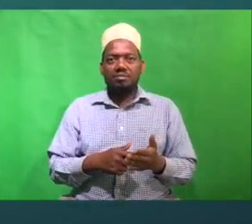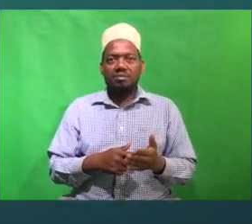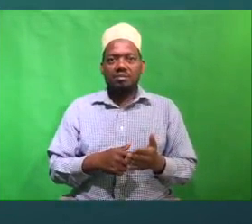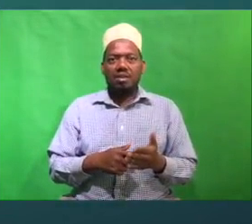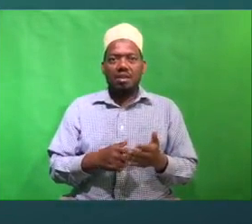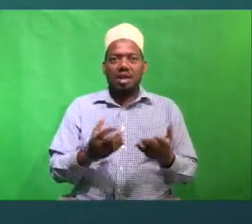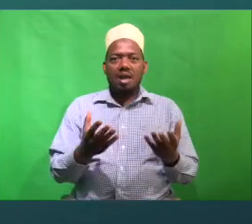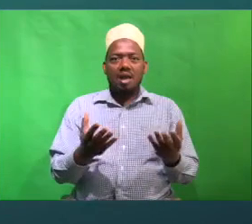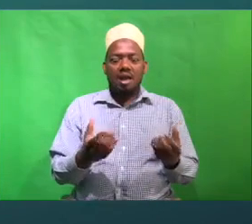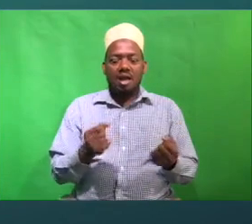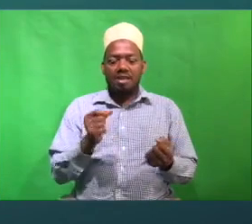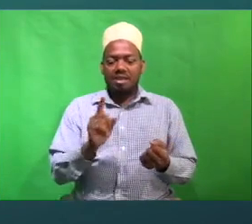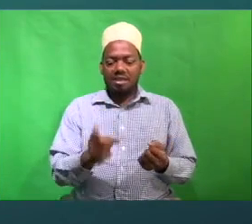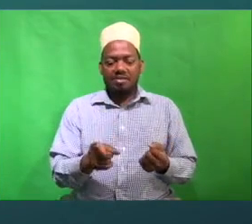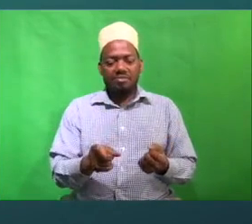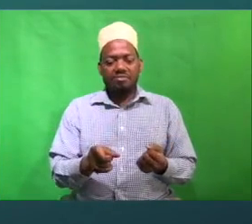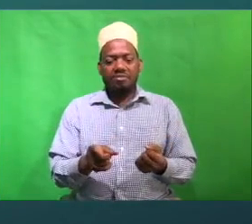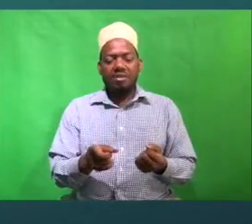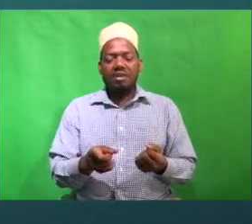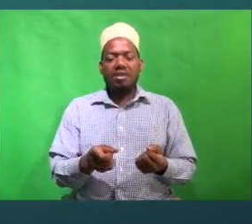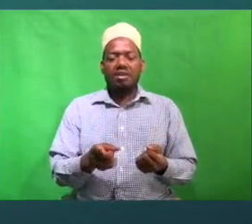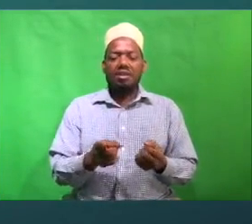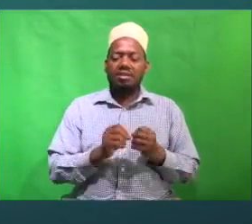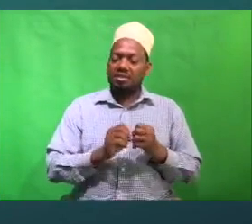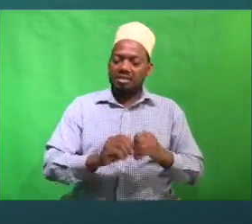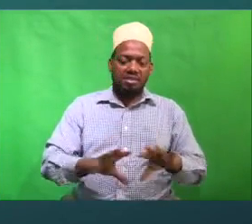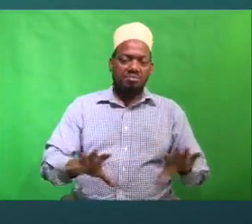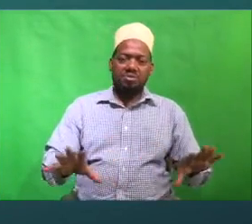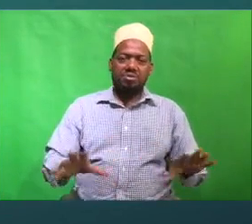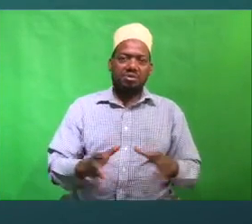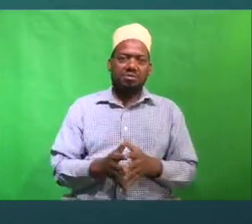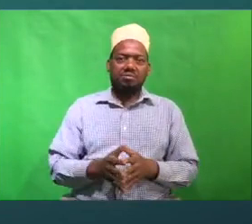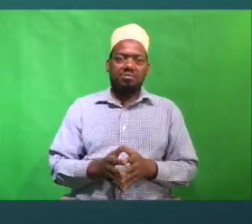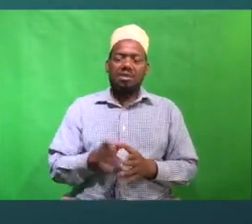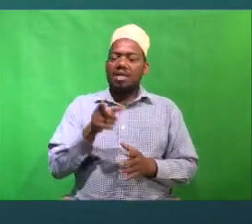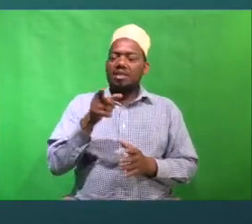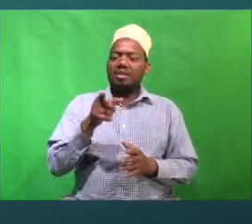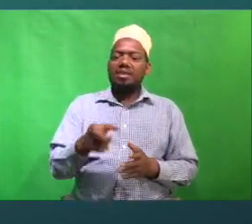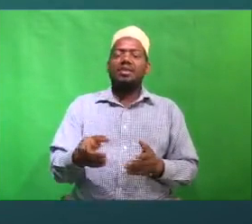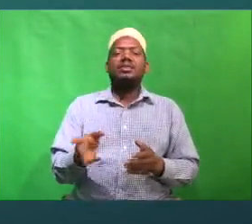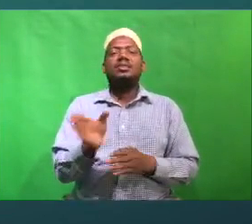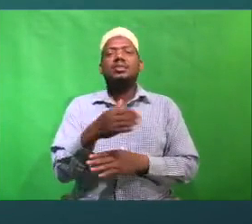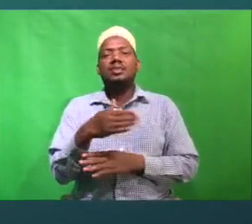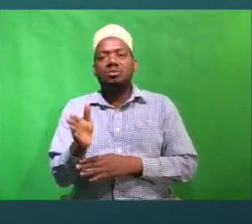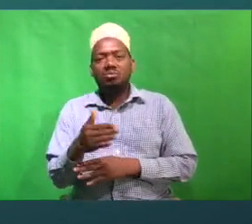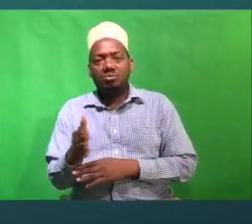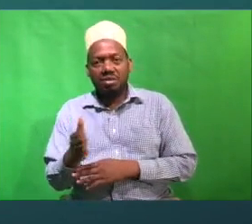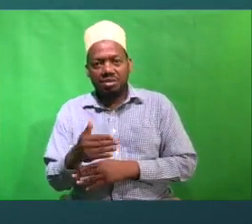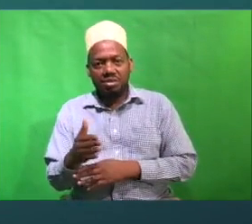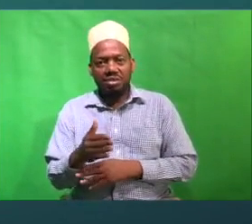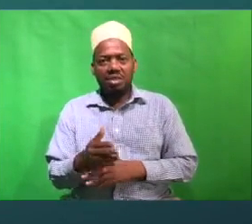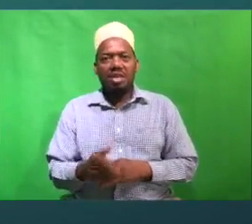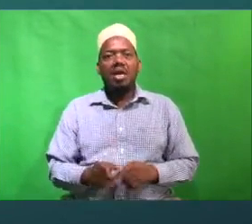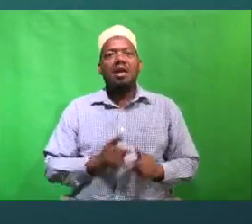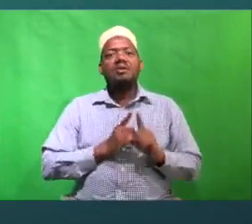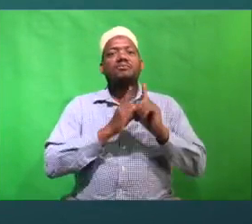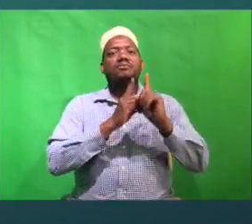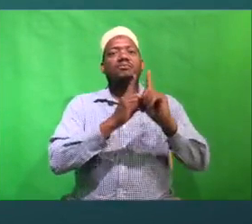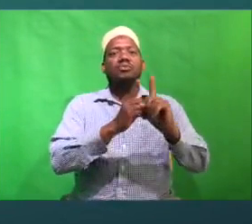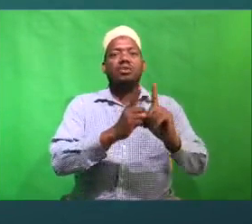is unevenly distributed. This situation are